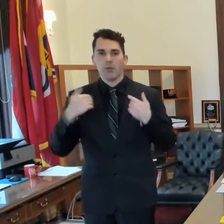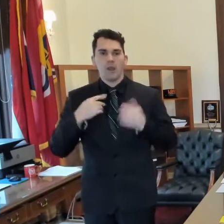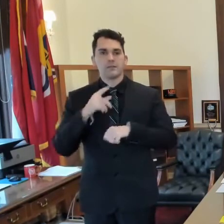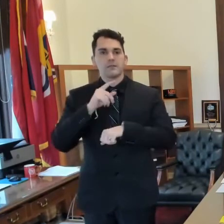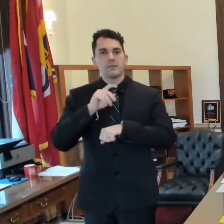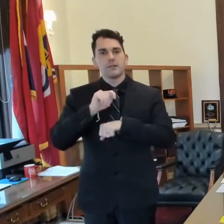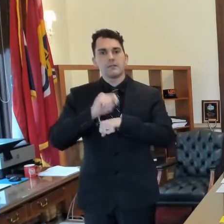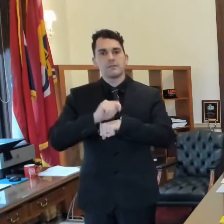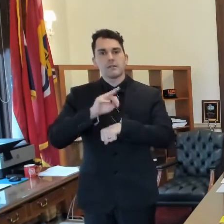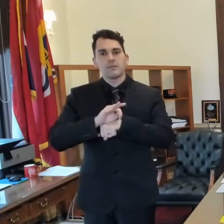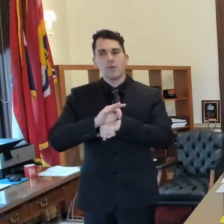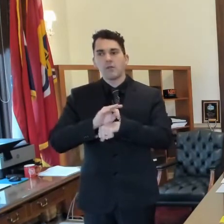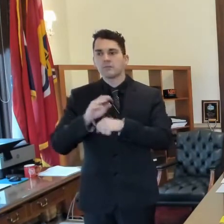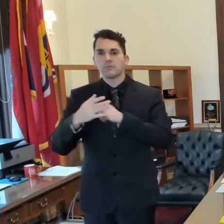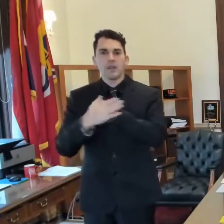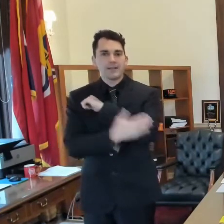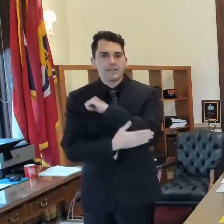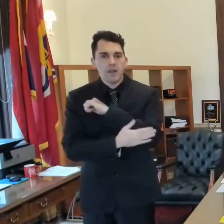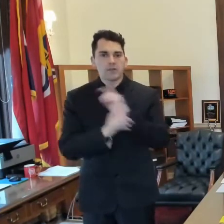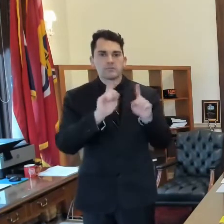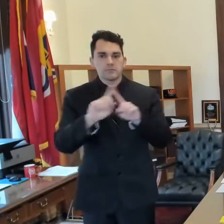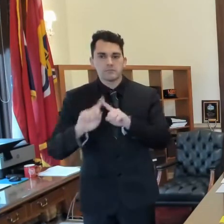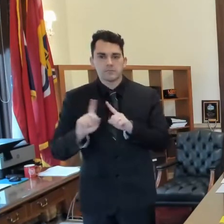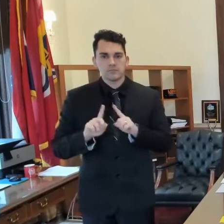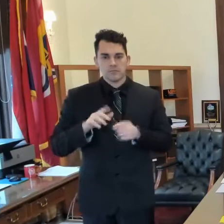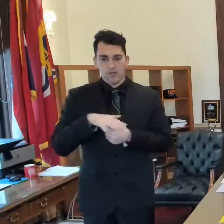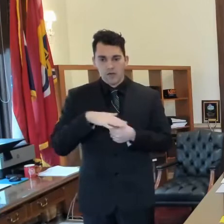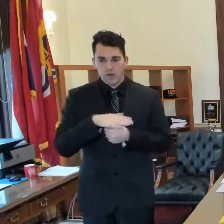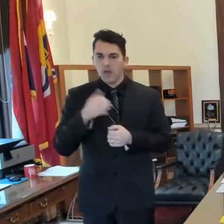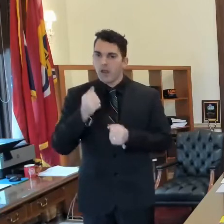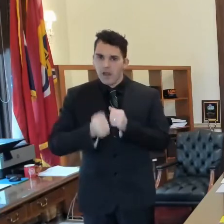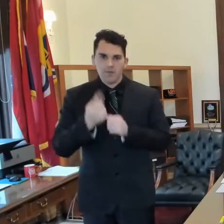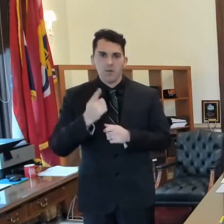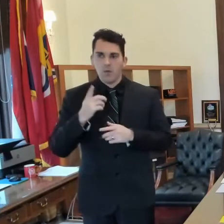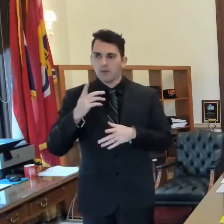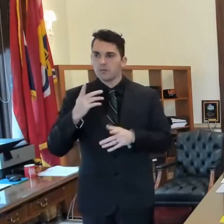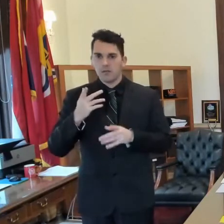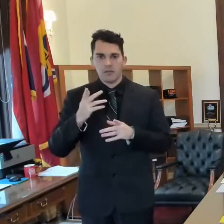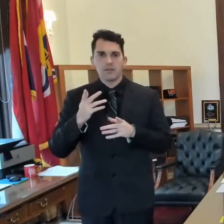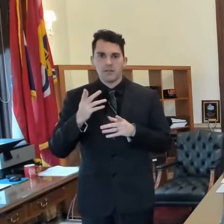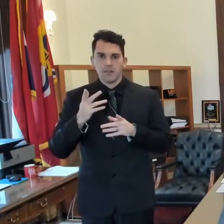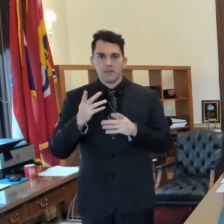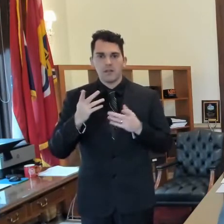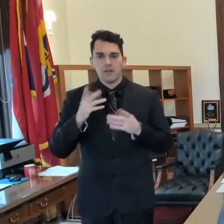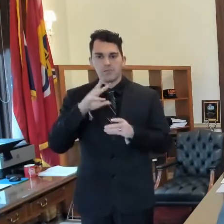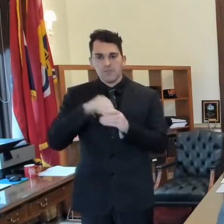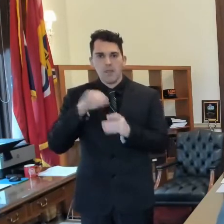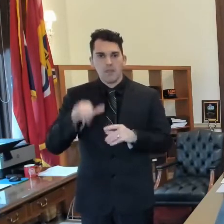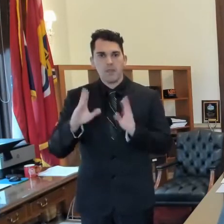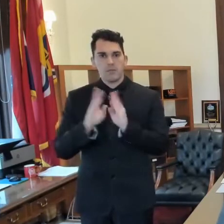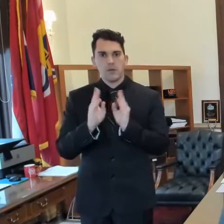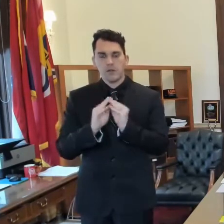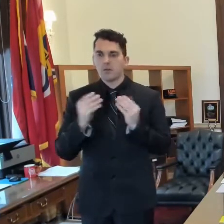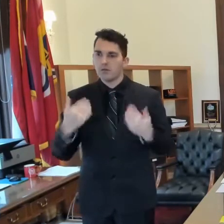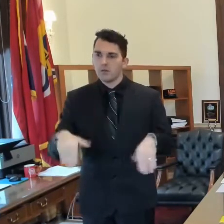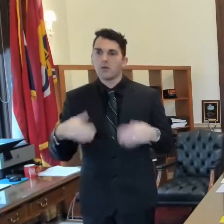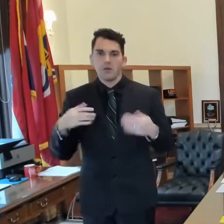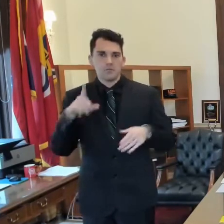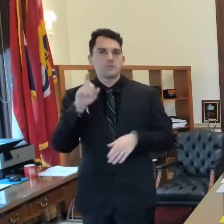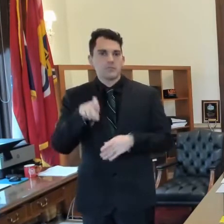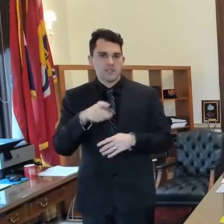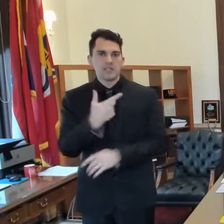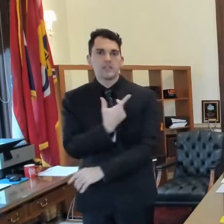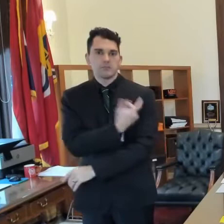county who's on that call can use vaccinators. So if you have that skill and